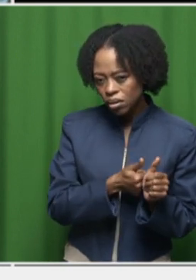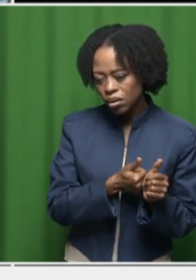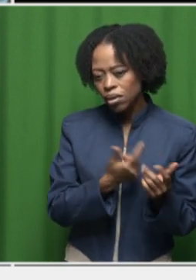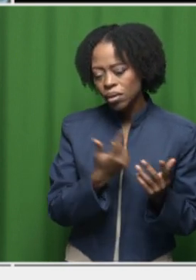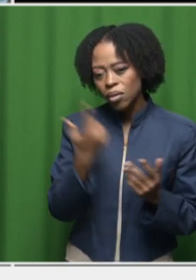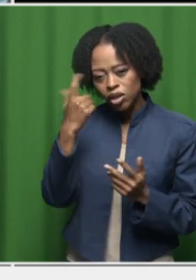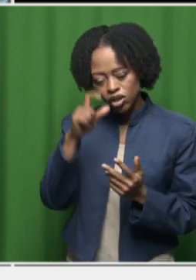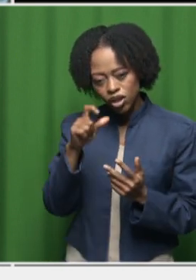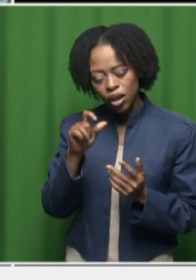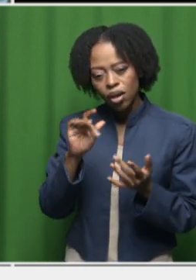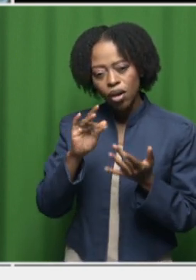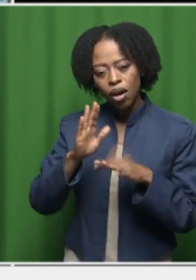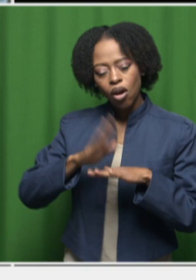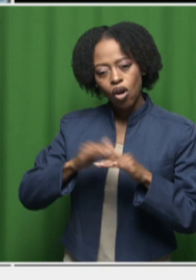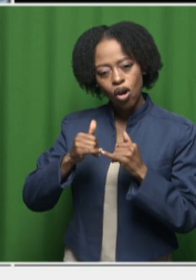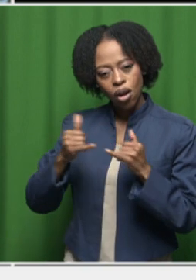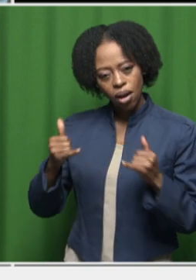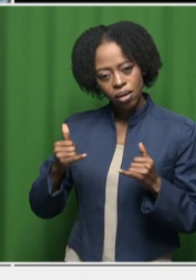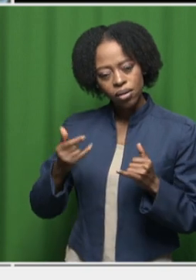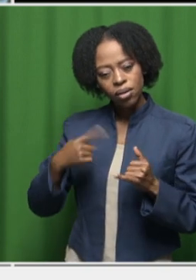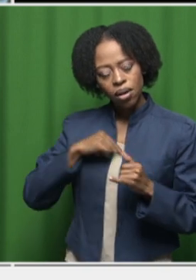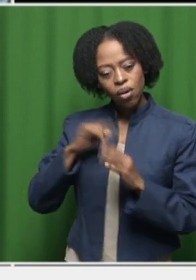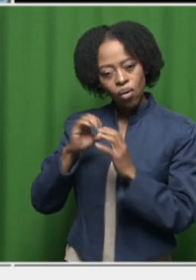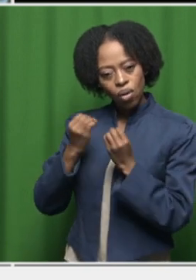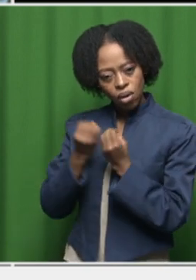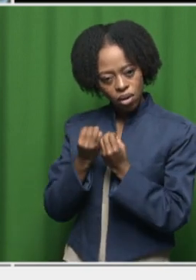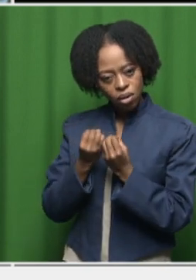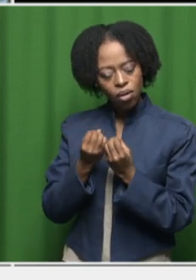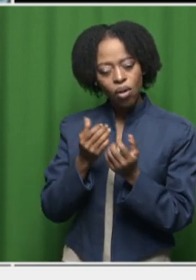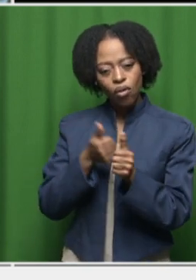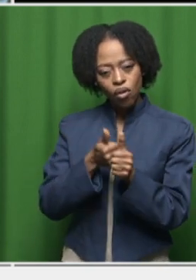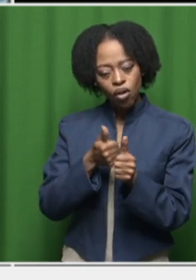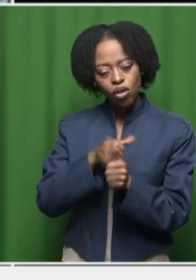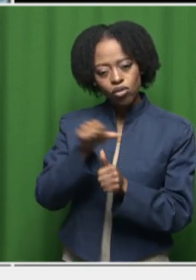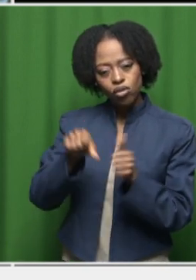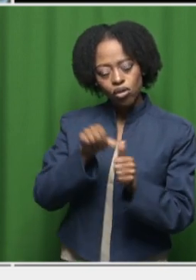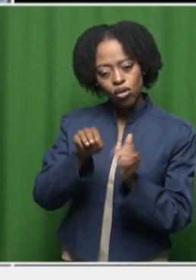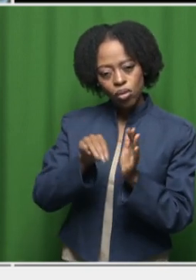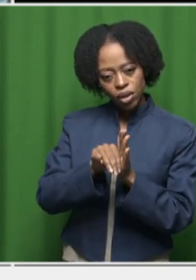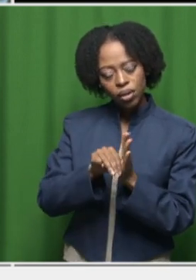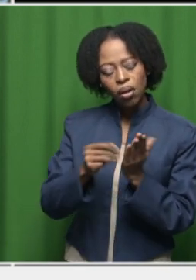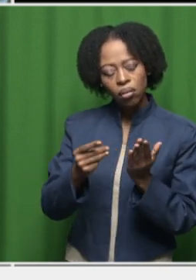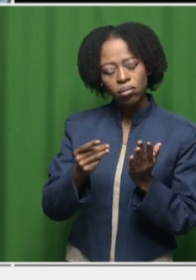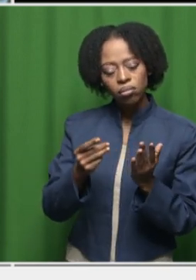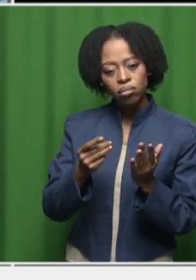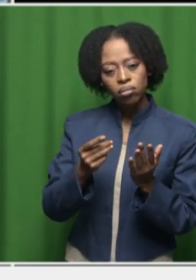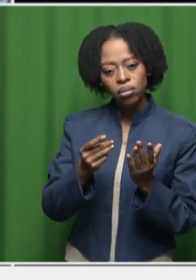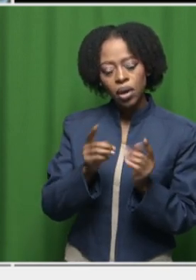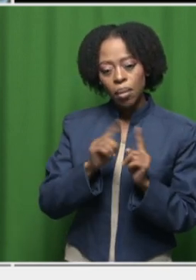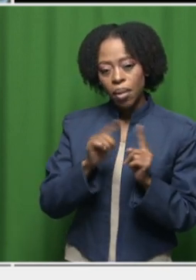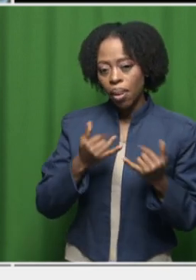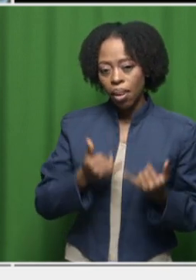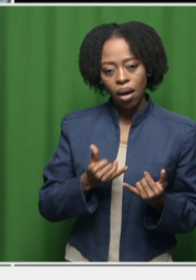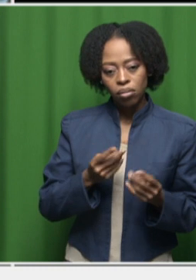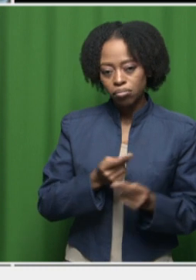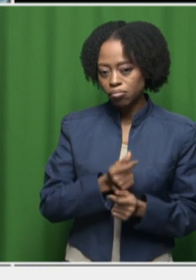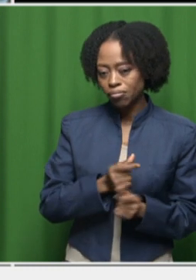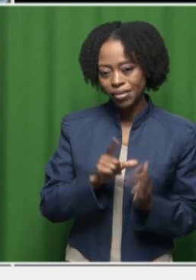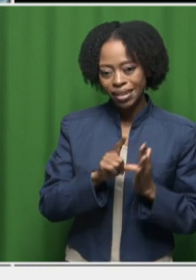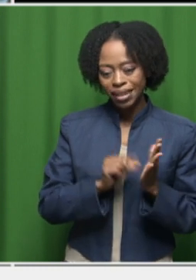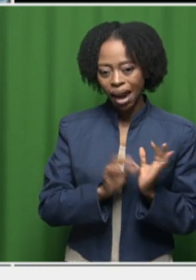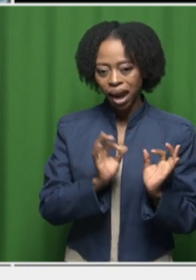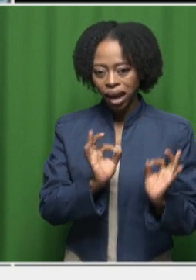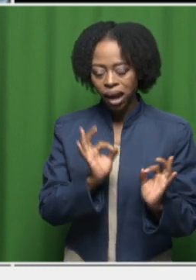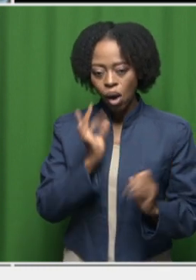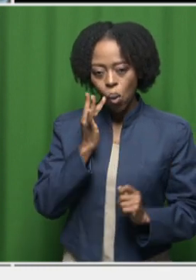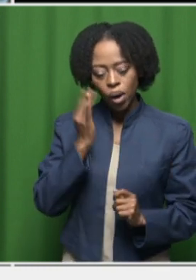our website, Media Monitoring Africa, or follow us on our social pages. Unfortunately, I don't have the exact date on when the